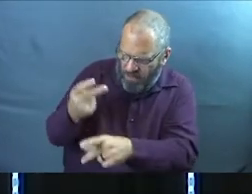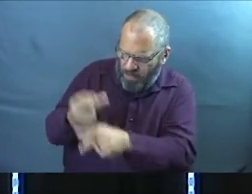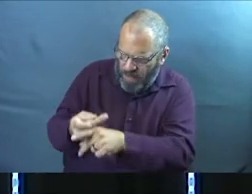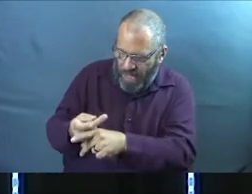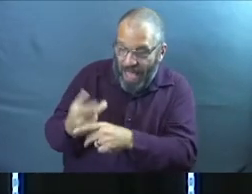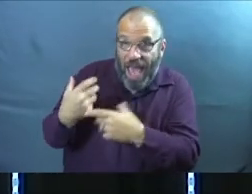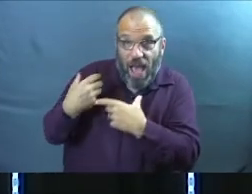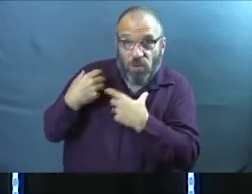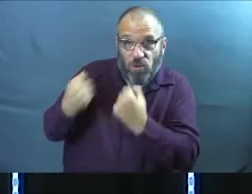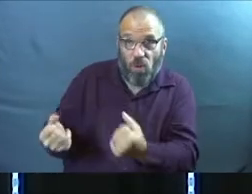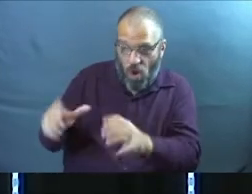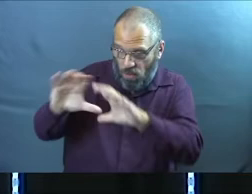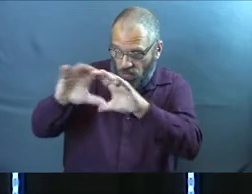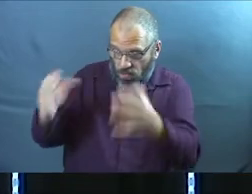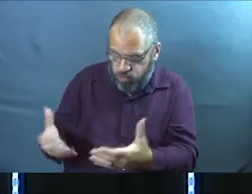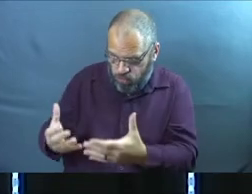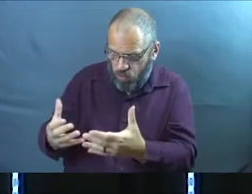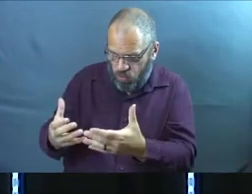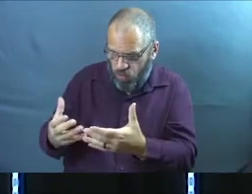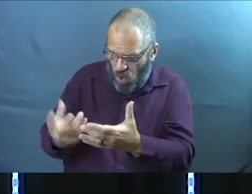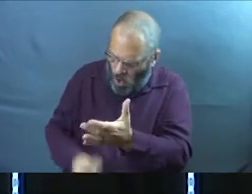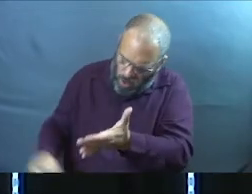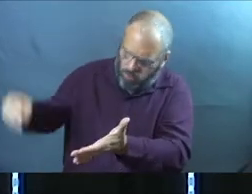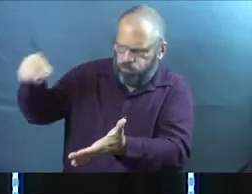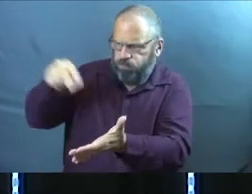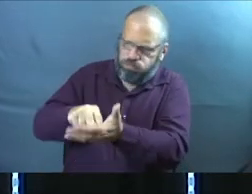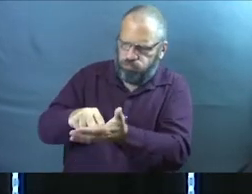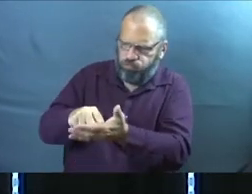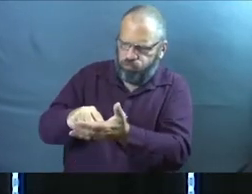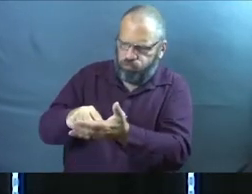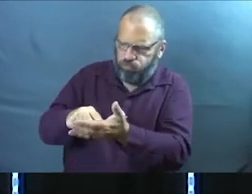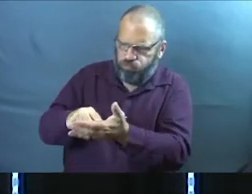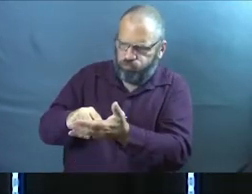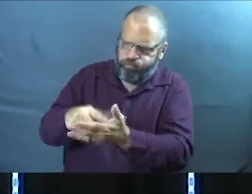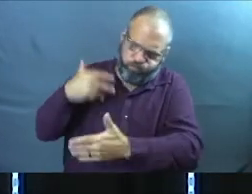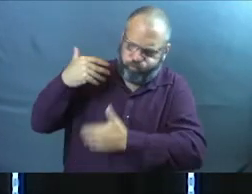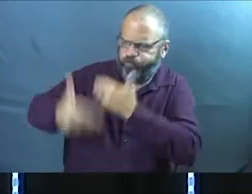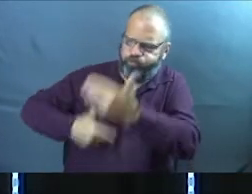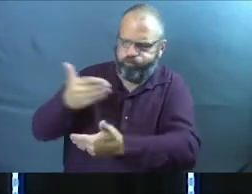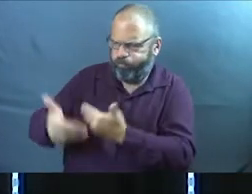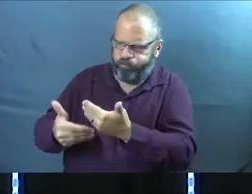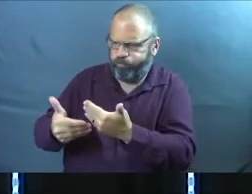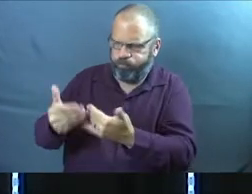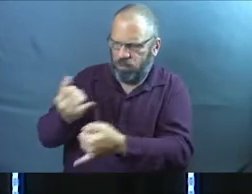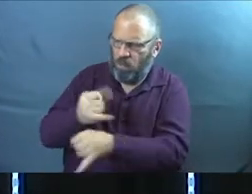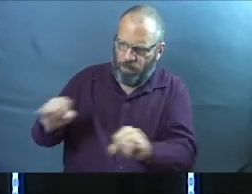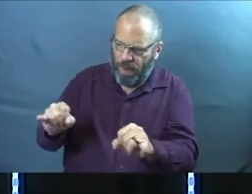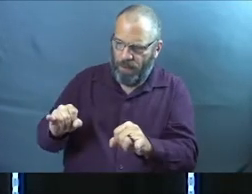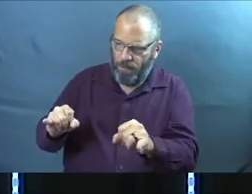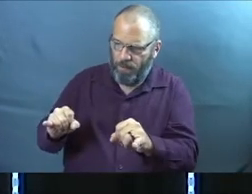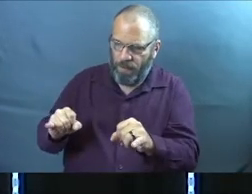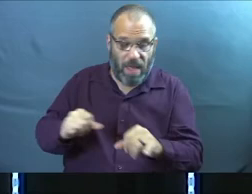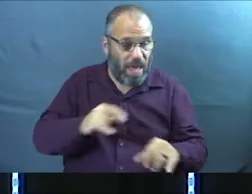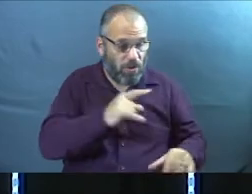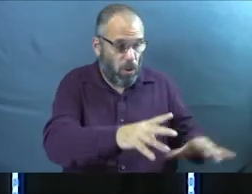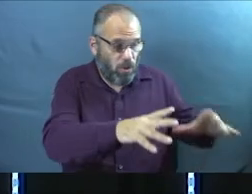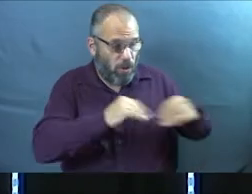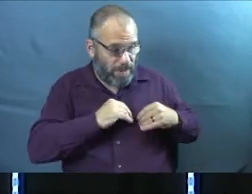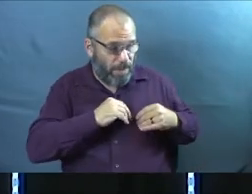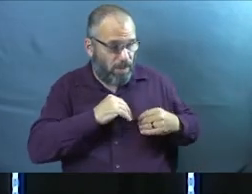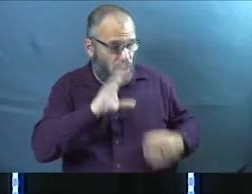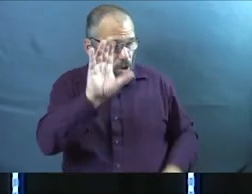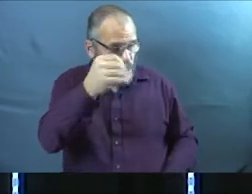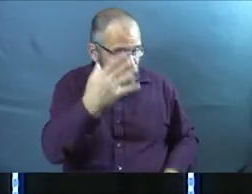the strong pull themselves up by their own bootstraps and get themselves there. And those that accept grace and